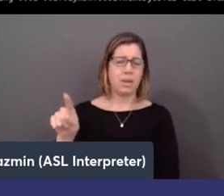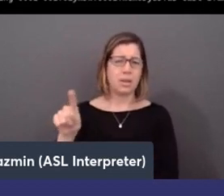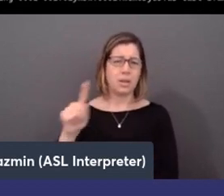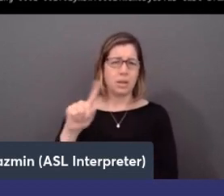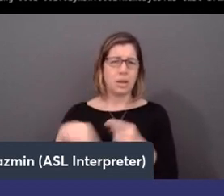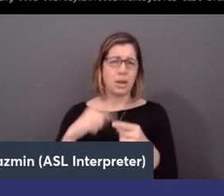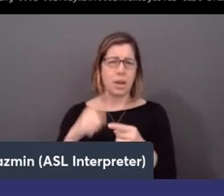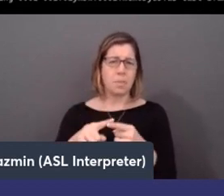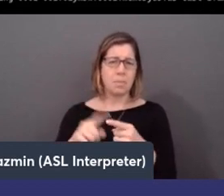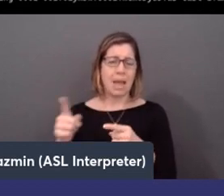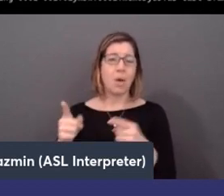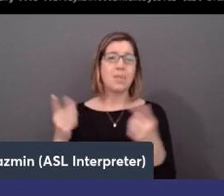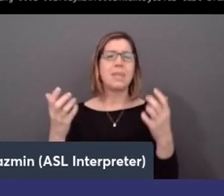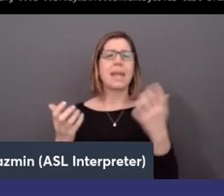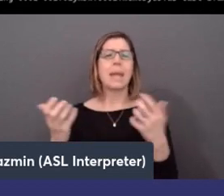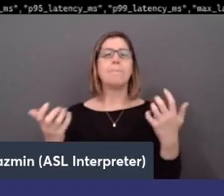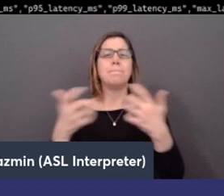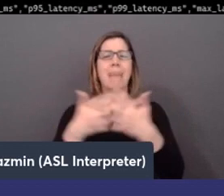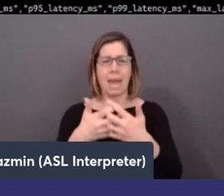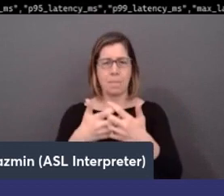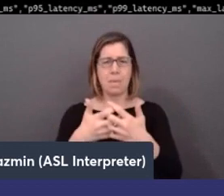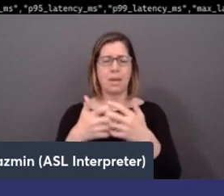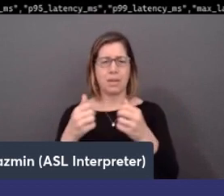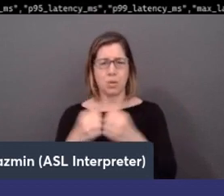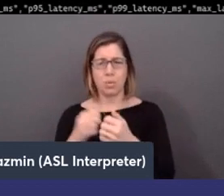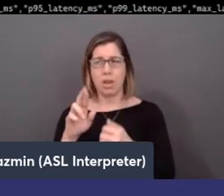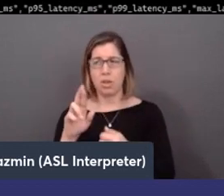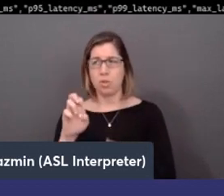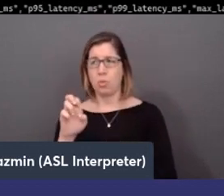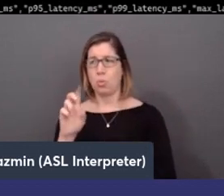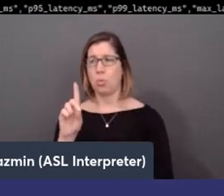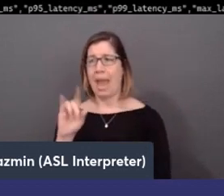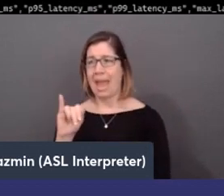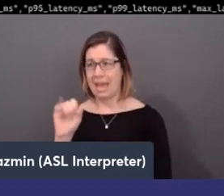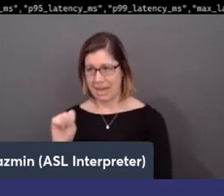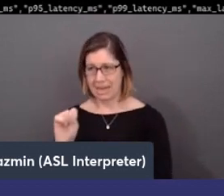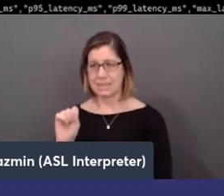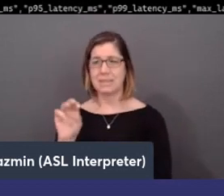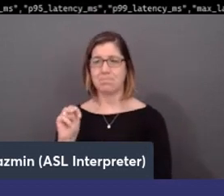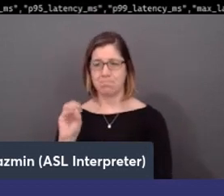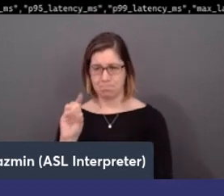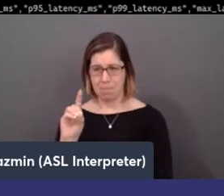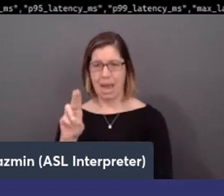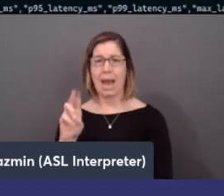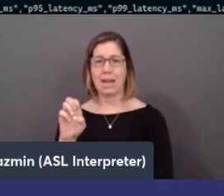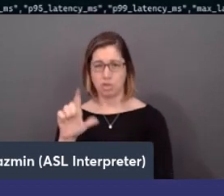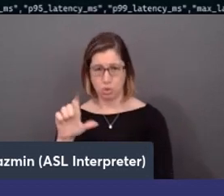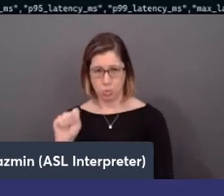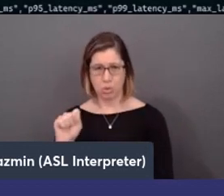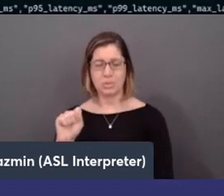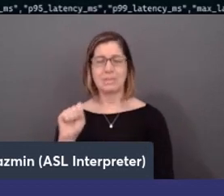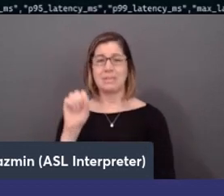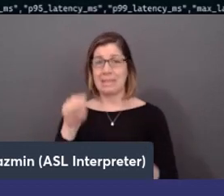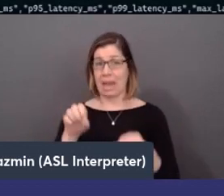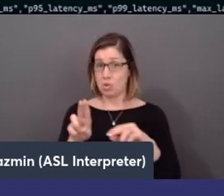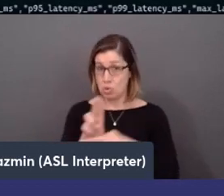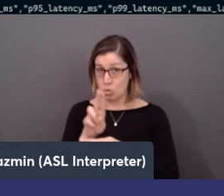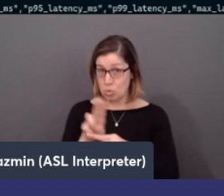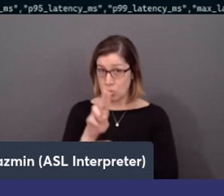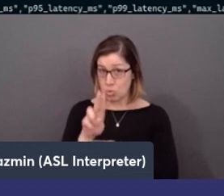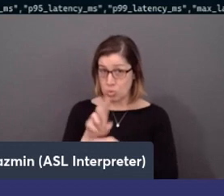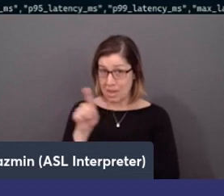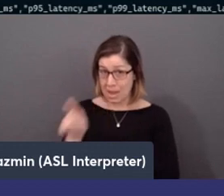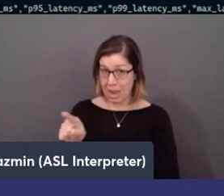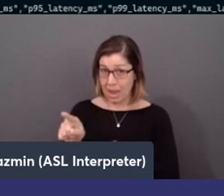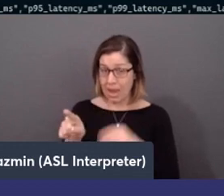about the compatibility with Redis modules. So can you use Redis modules? Like, I believe the